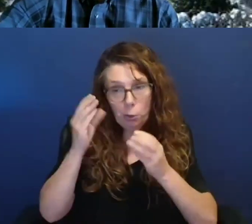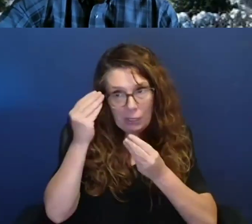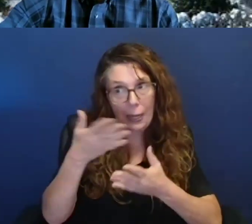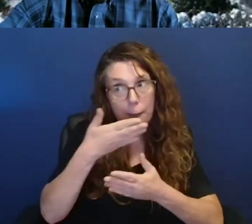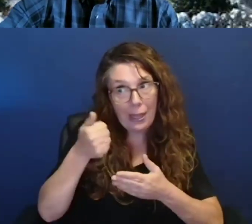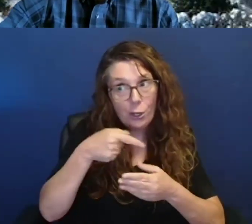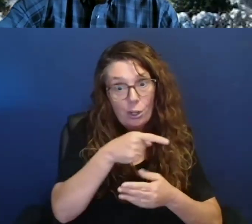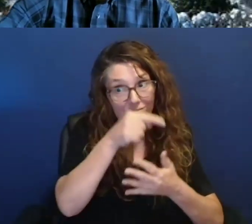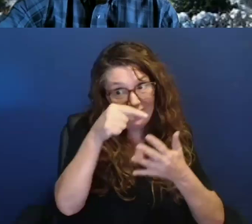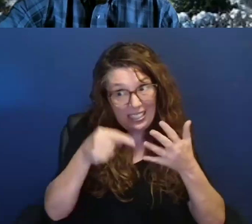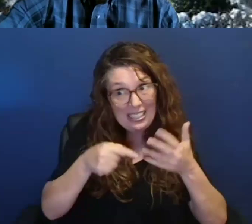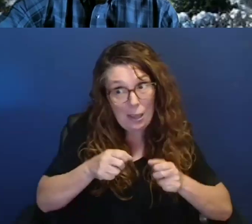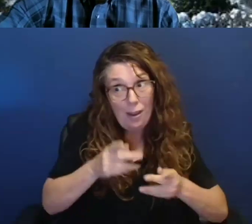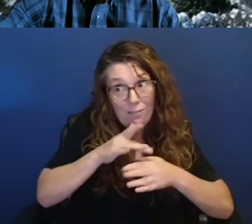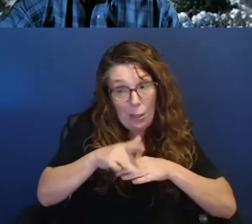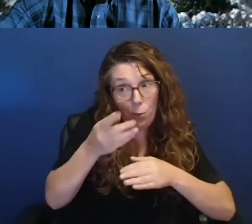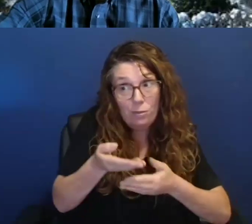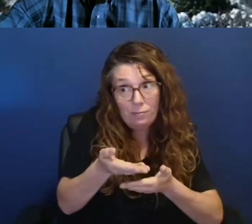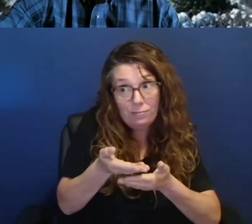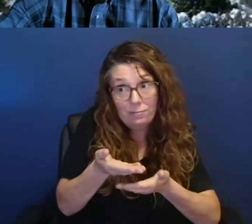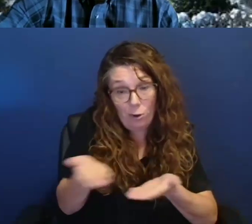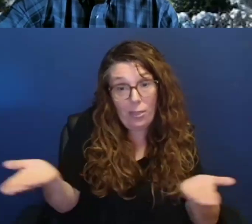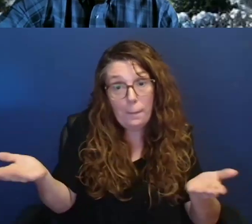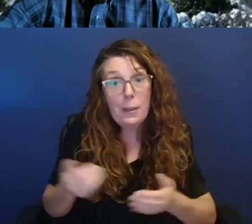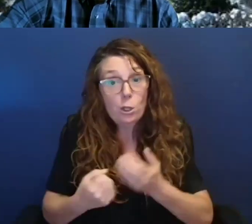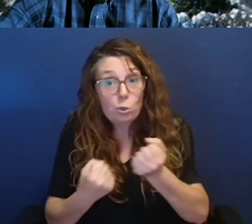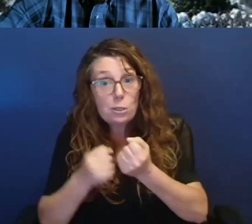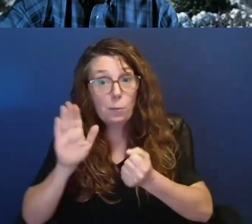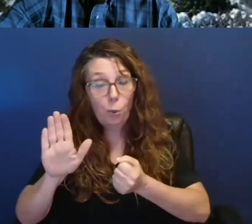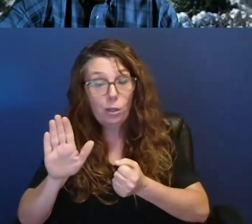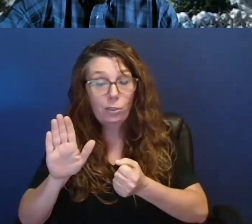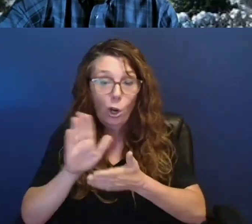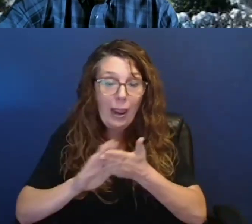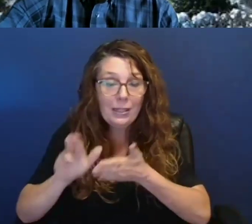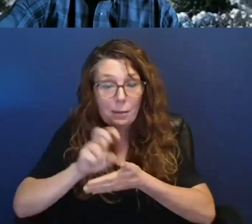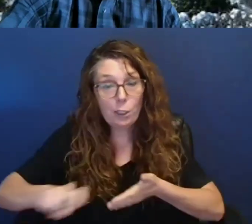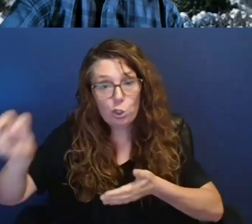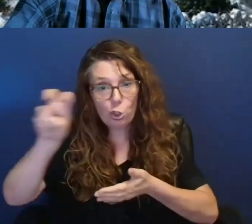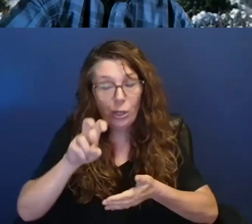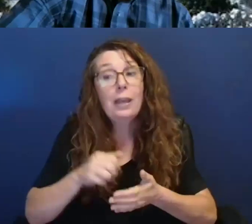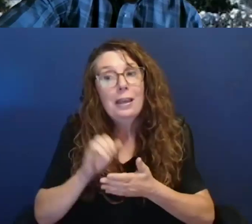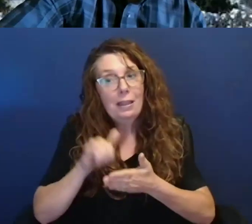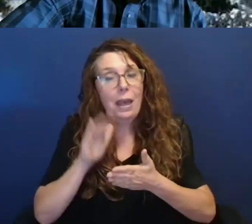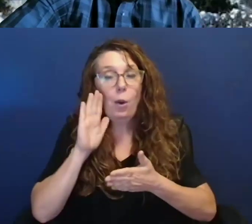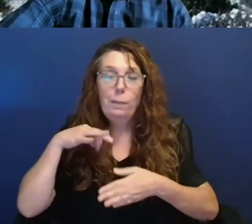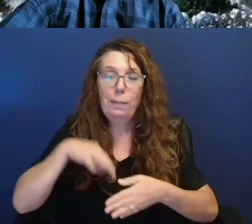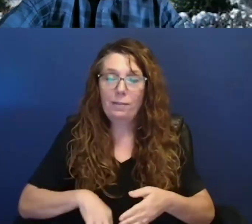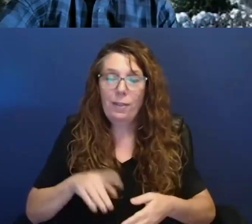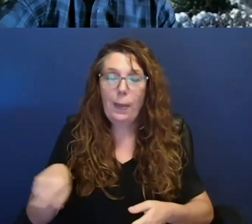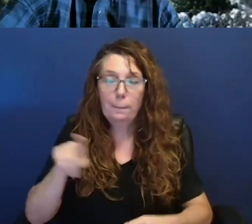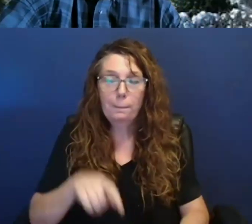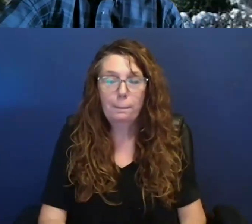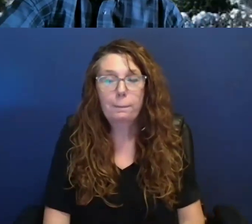these opportunities are available to them to support their academic journey would be beneficial to